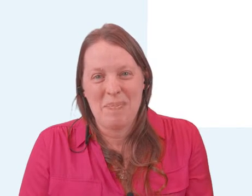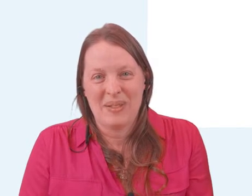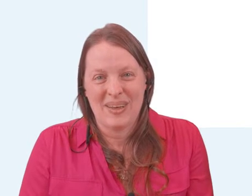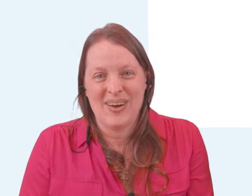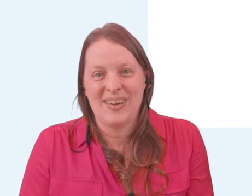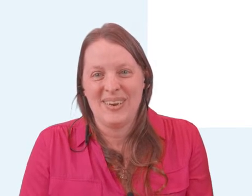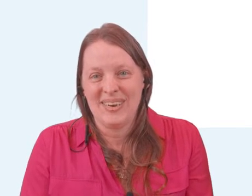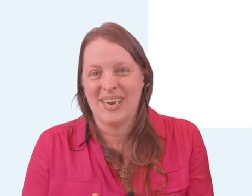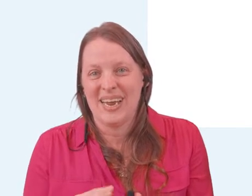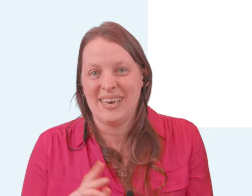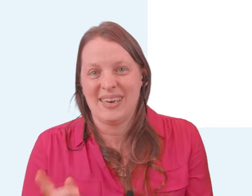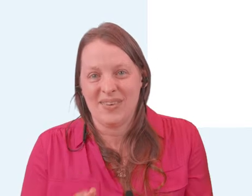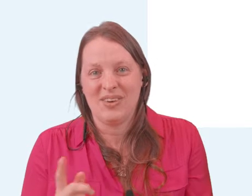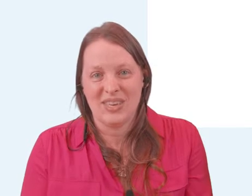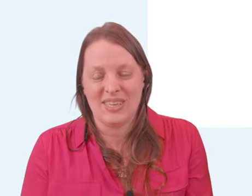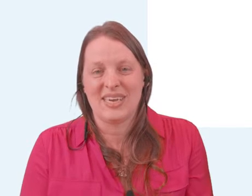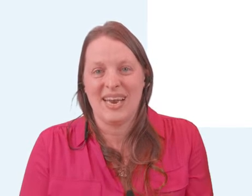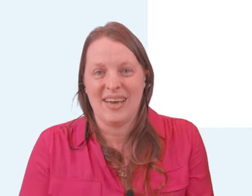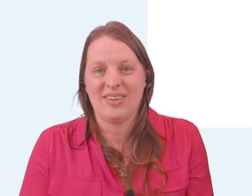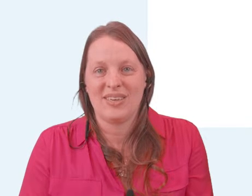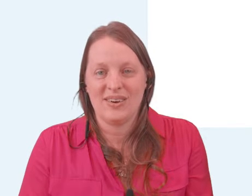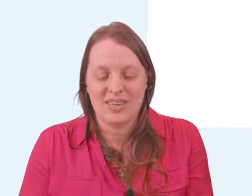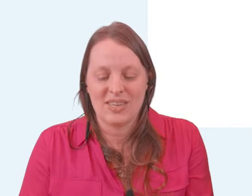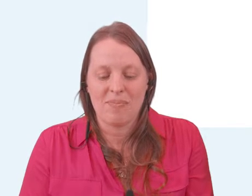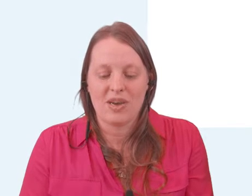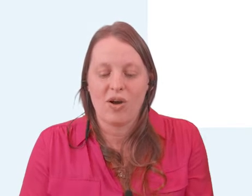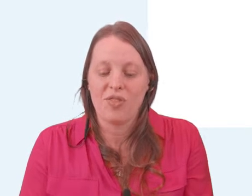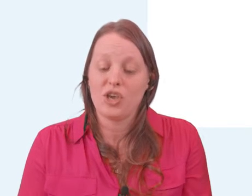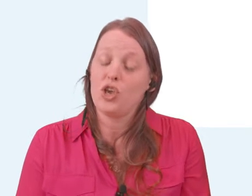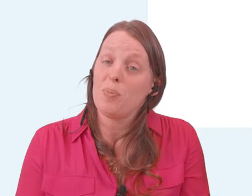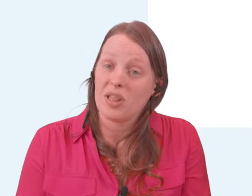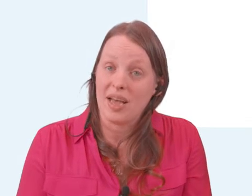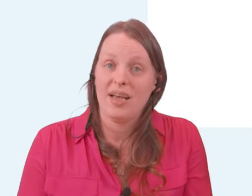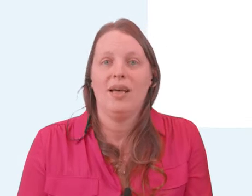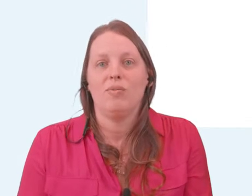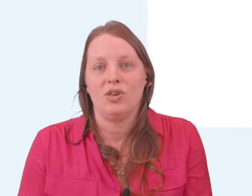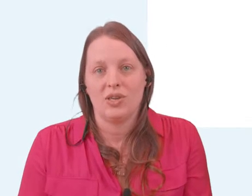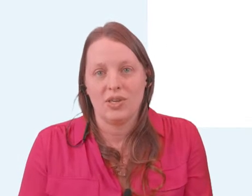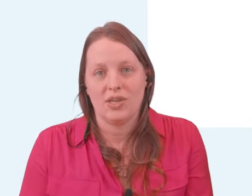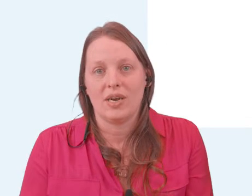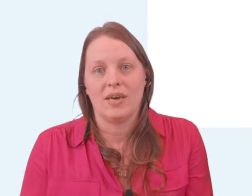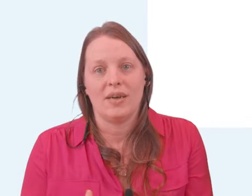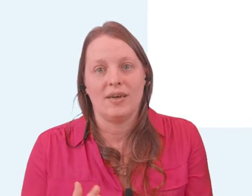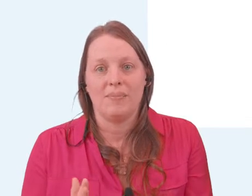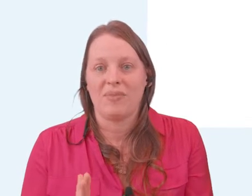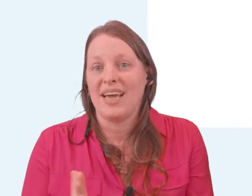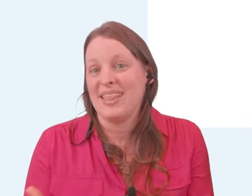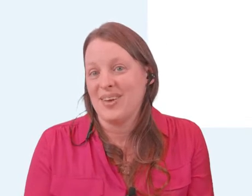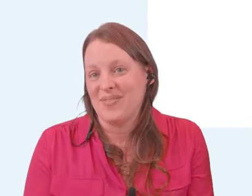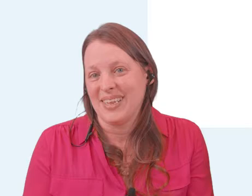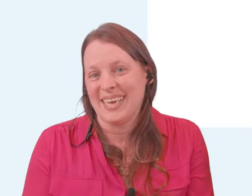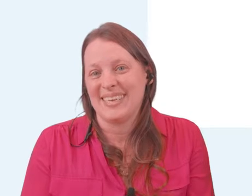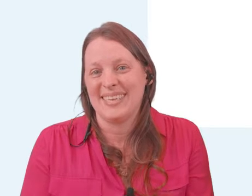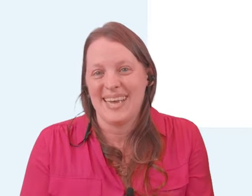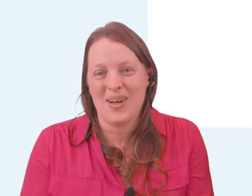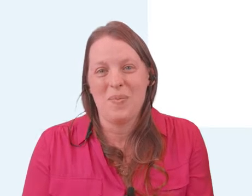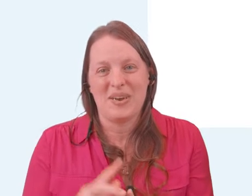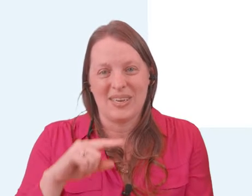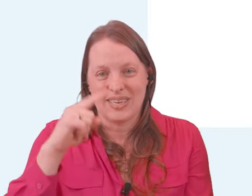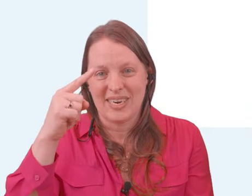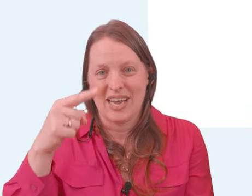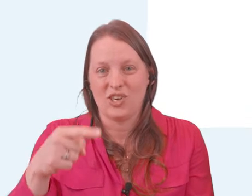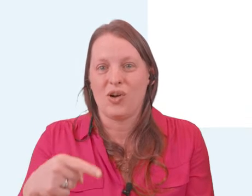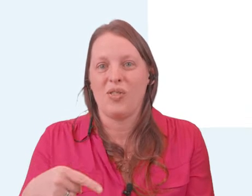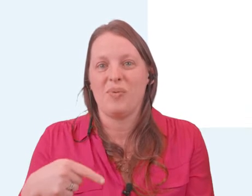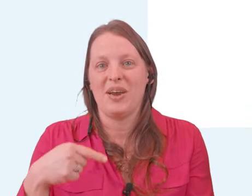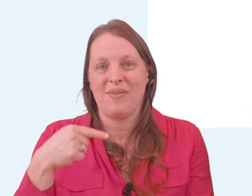that ampulla, on each end of each of these canals, there is something called the cupula, which is, I think of it like a sail, but